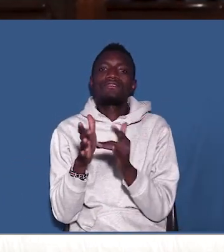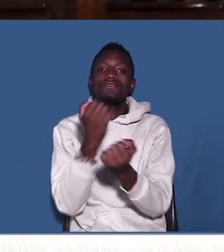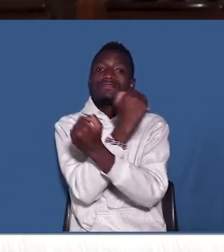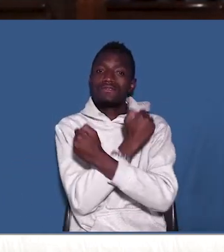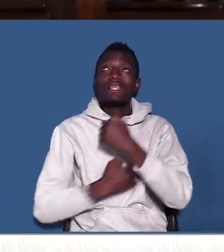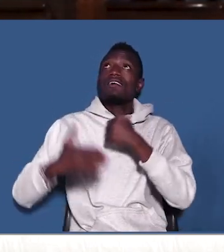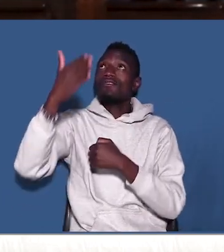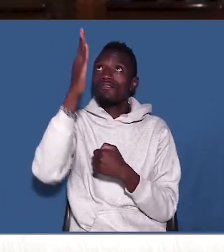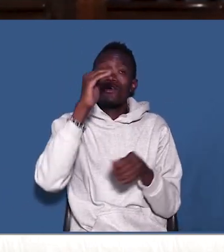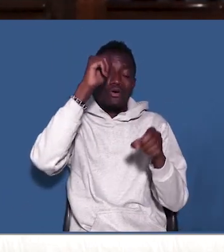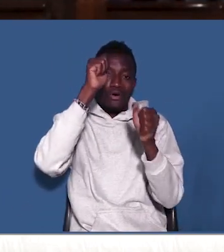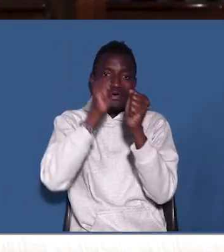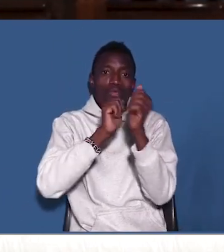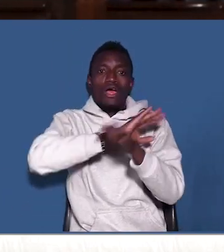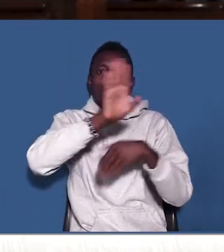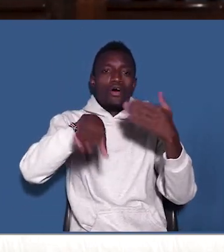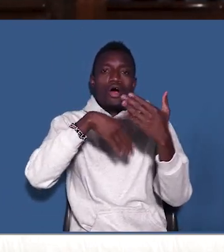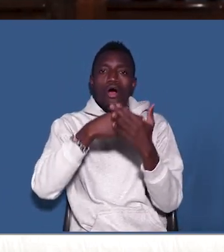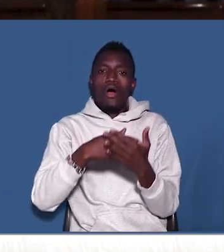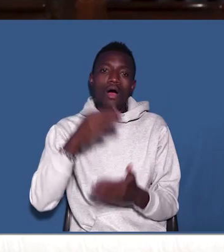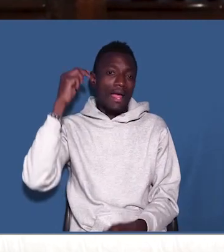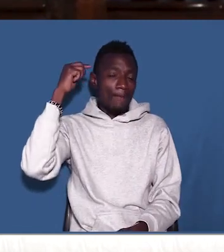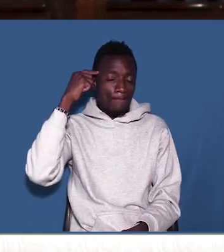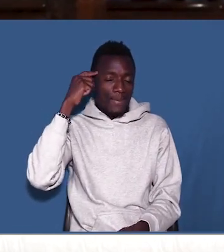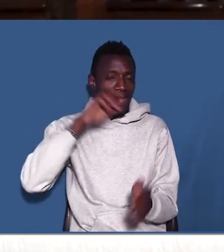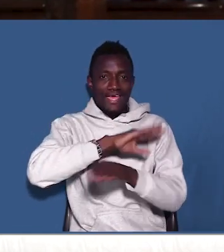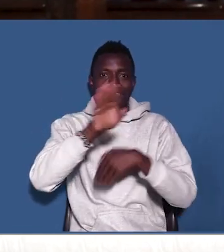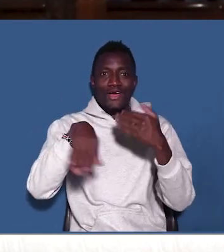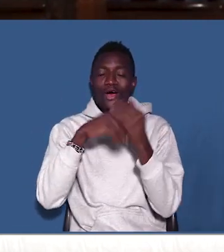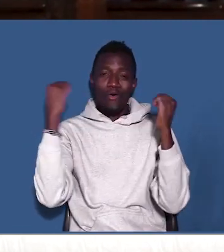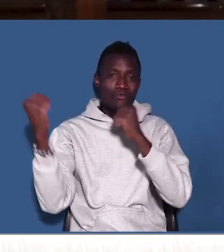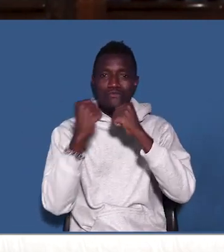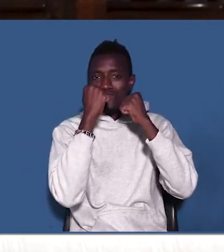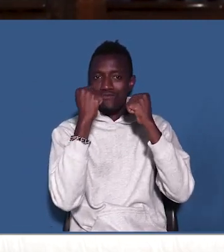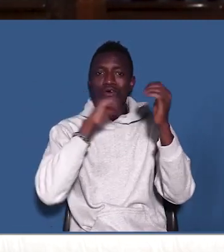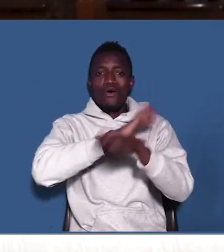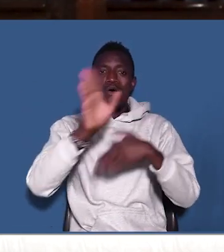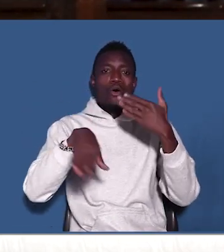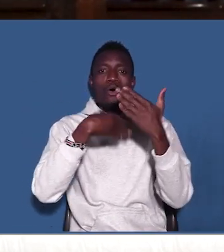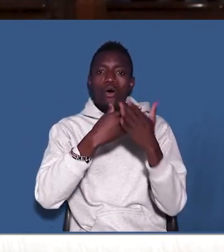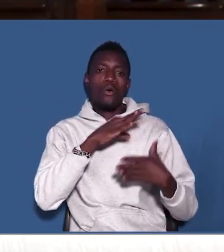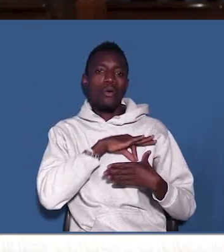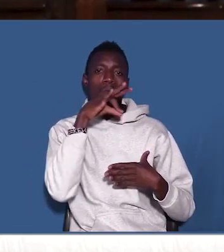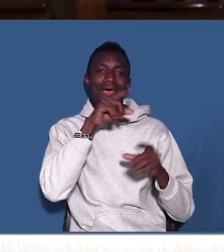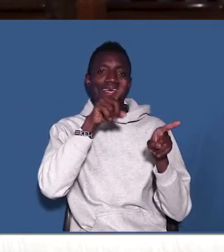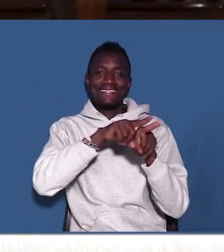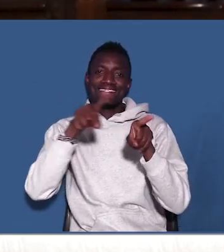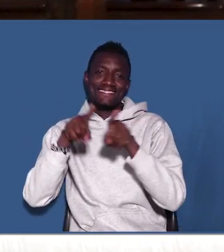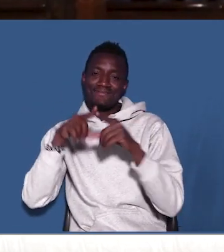soul, and his strength. And indeed, he did love his neighbor as